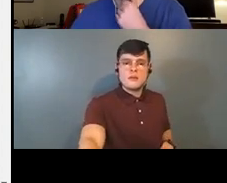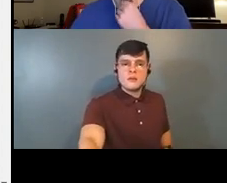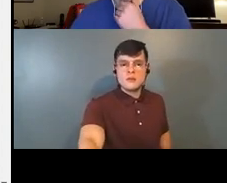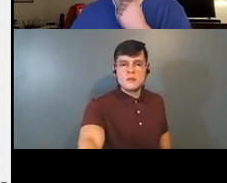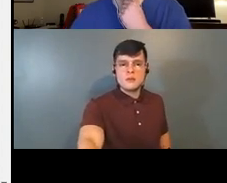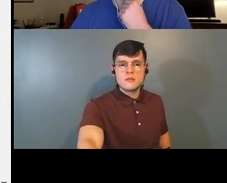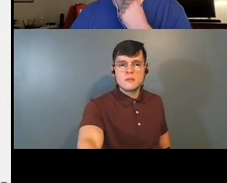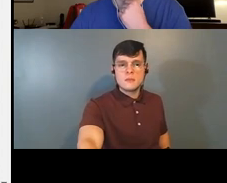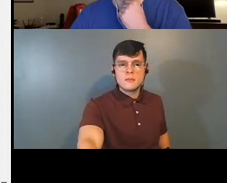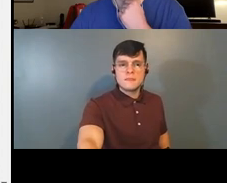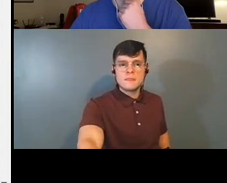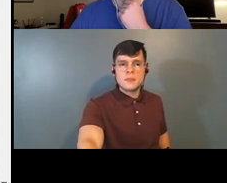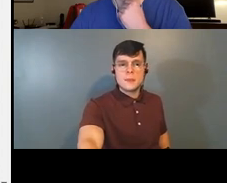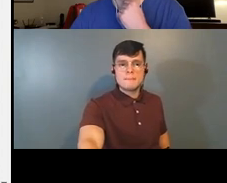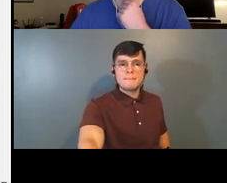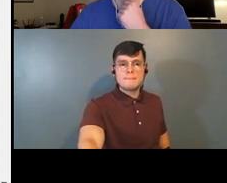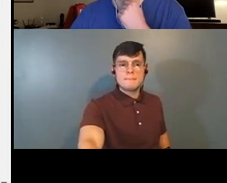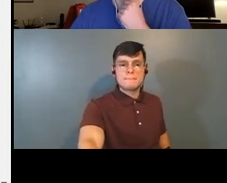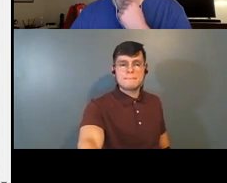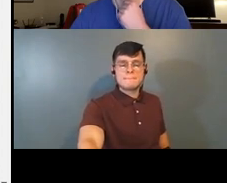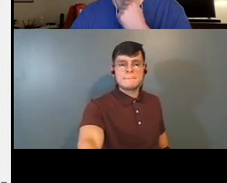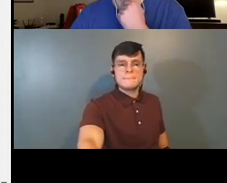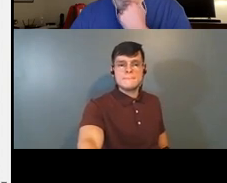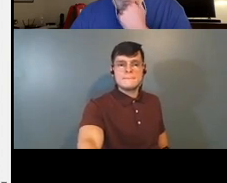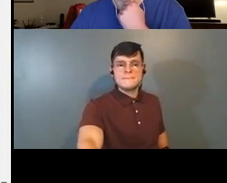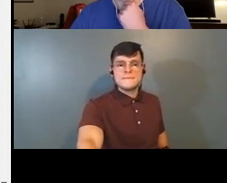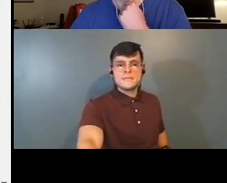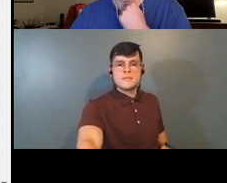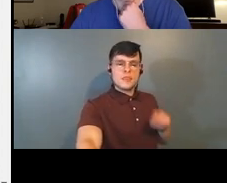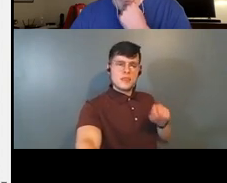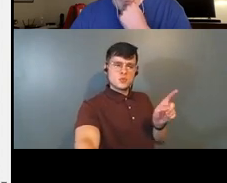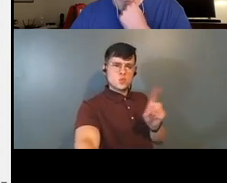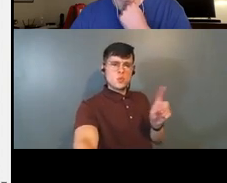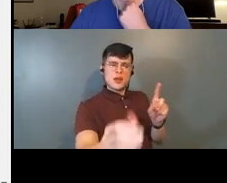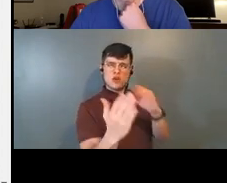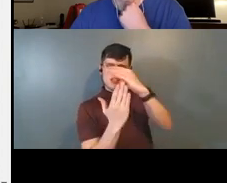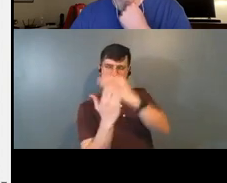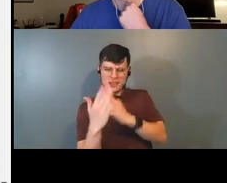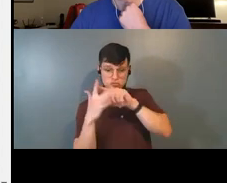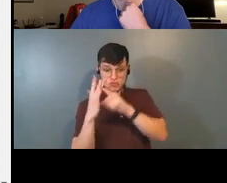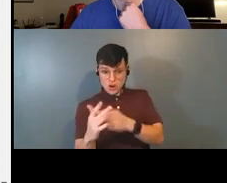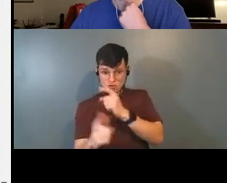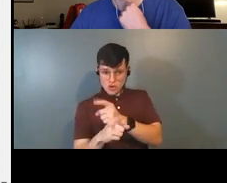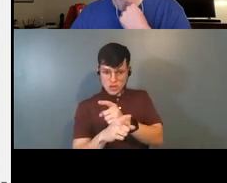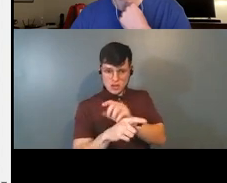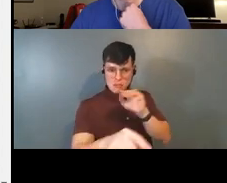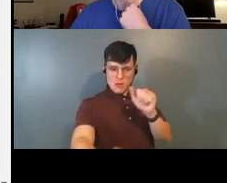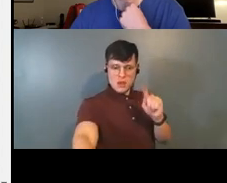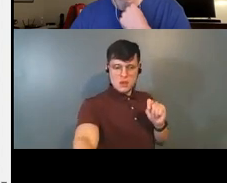must be where from $31,007 where the list starts, the results start. Is that right, Matt?